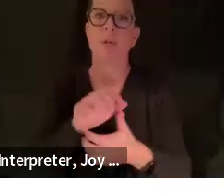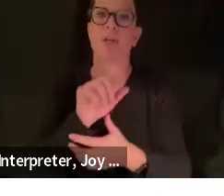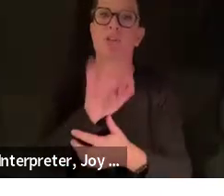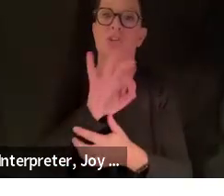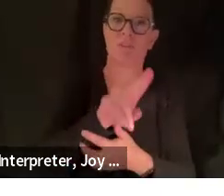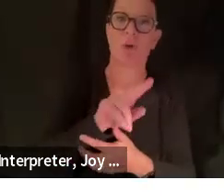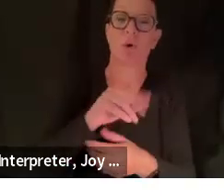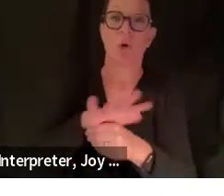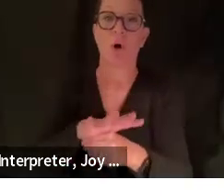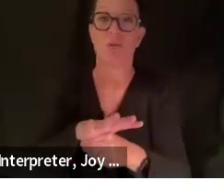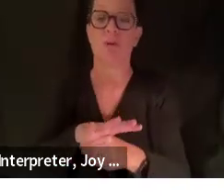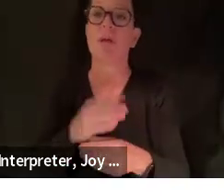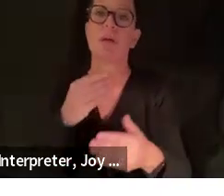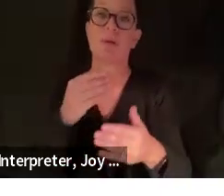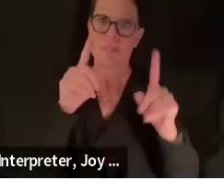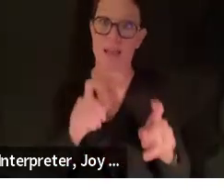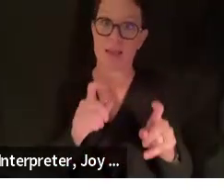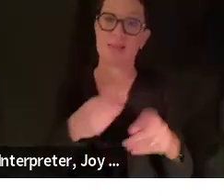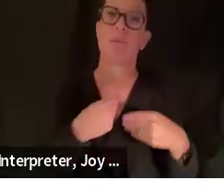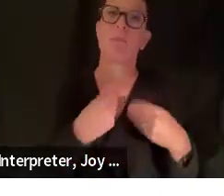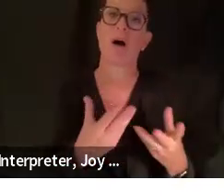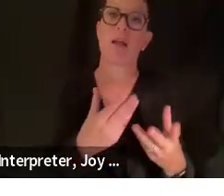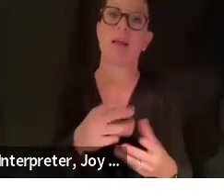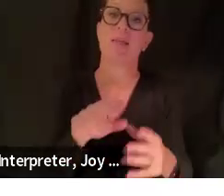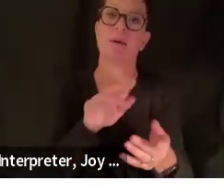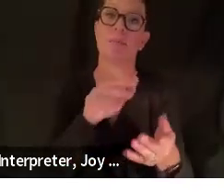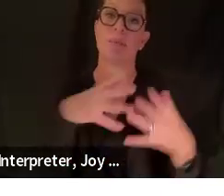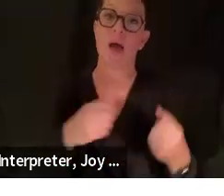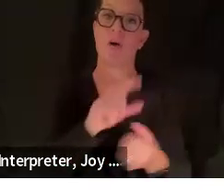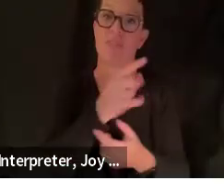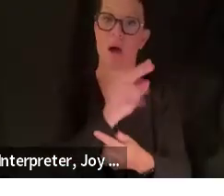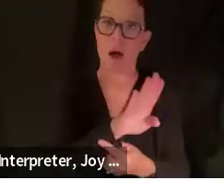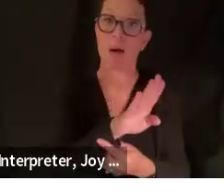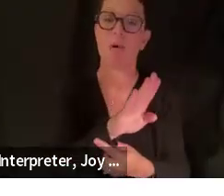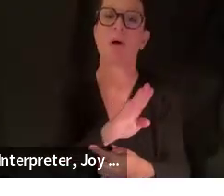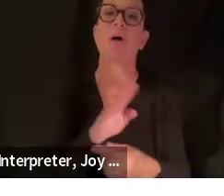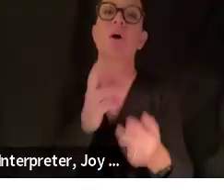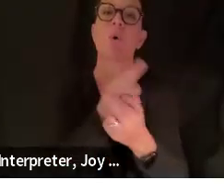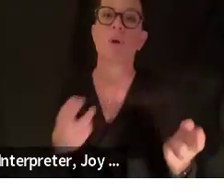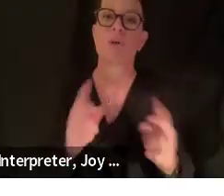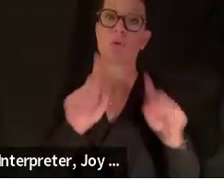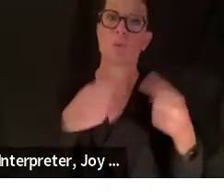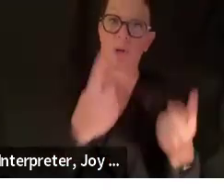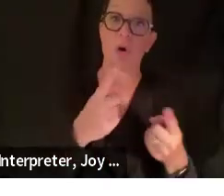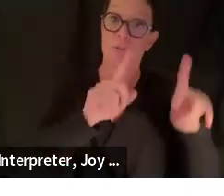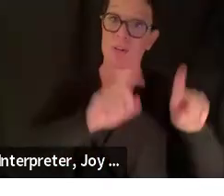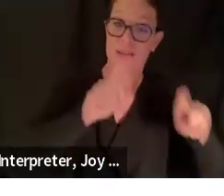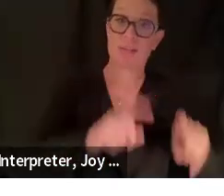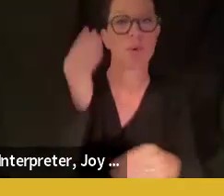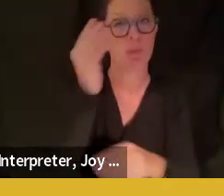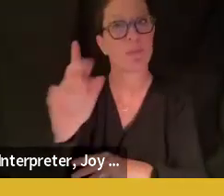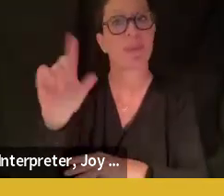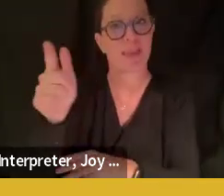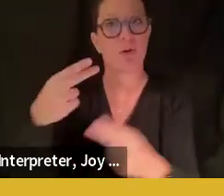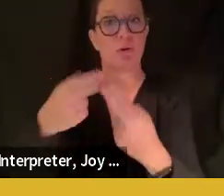the city resource hubs. We will provide details later in this presentation on those resource hubs.